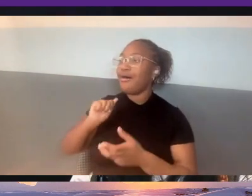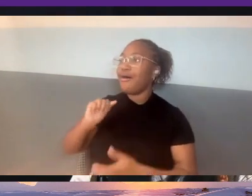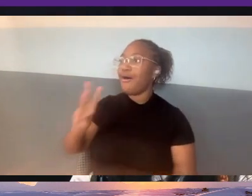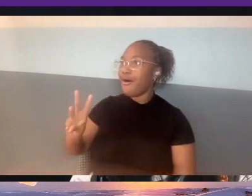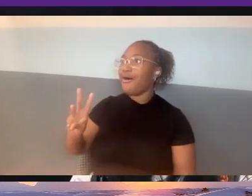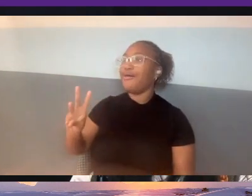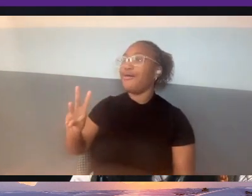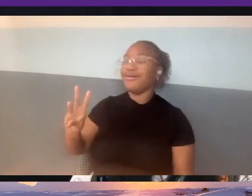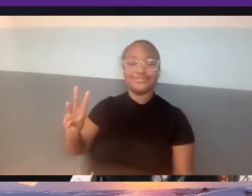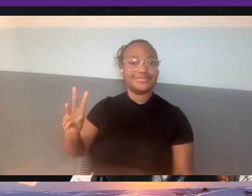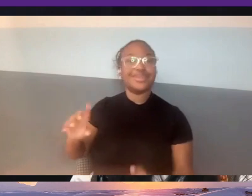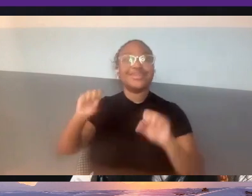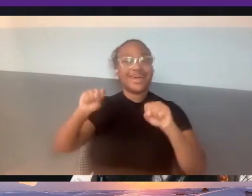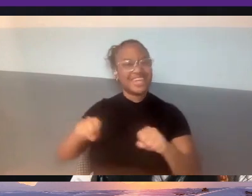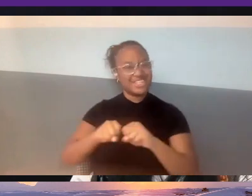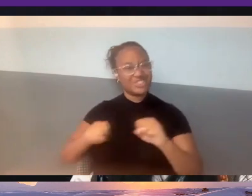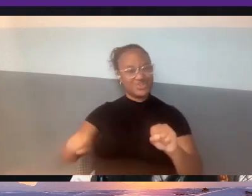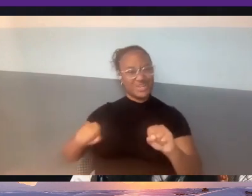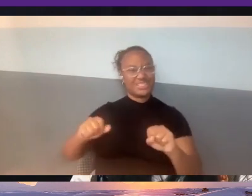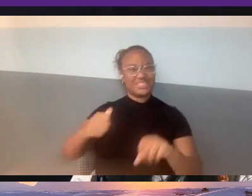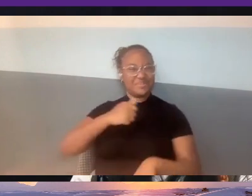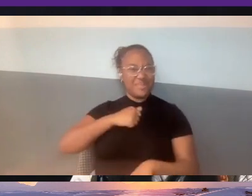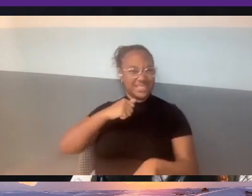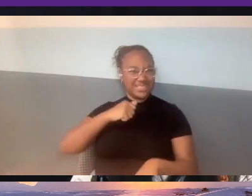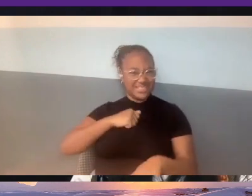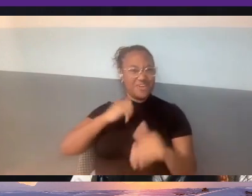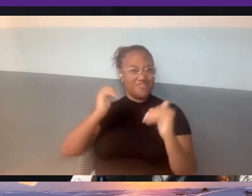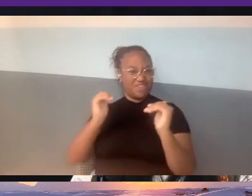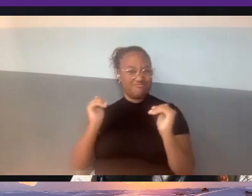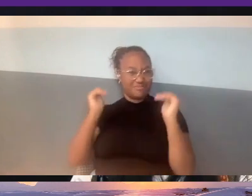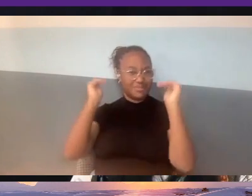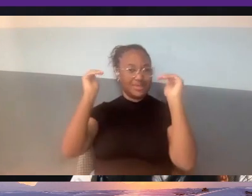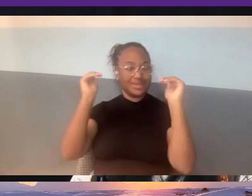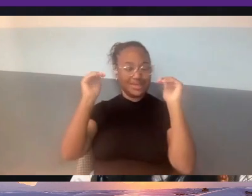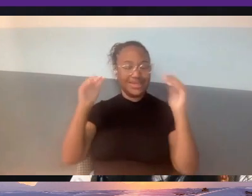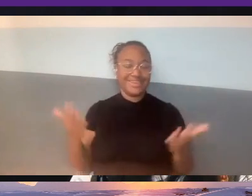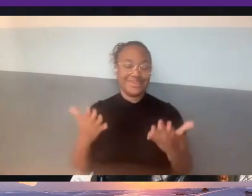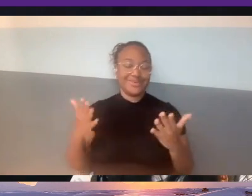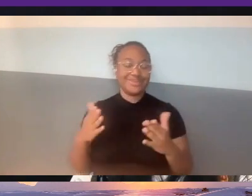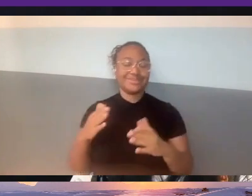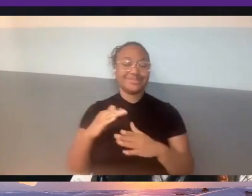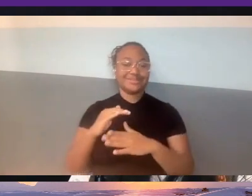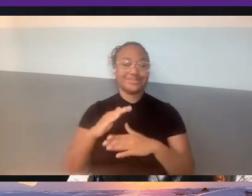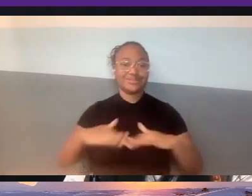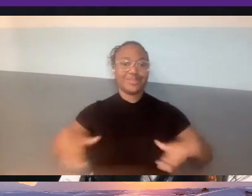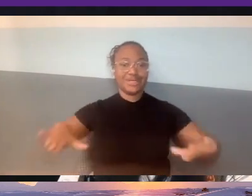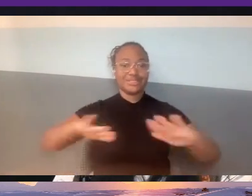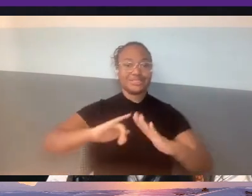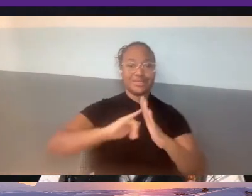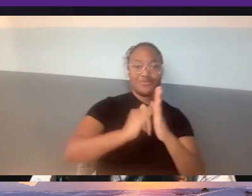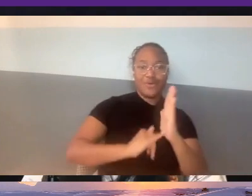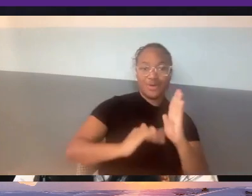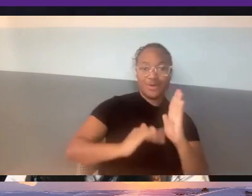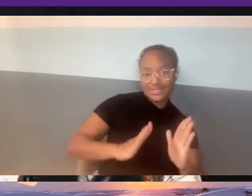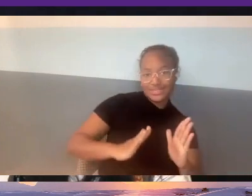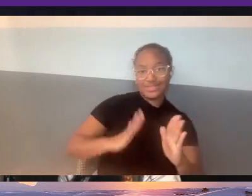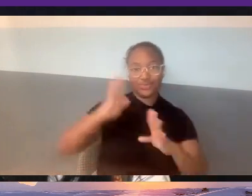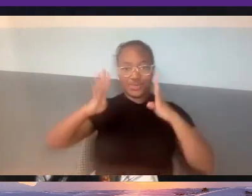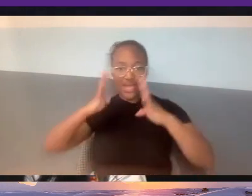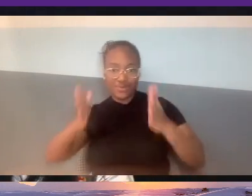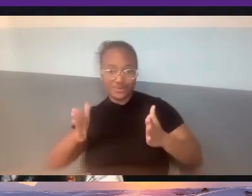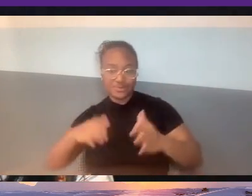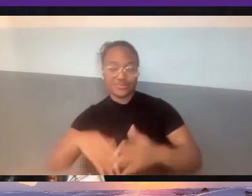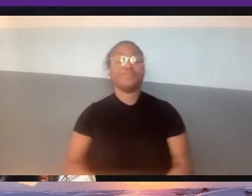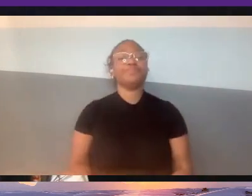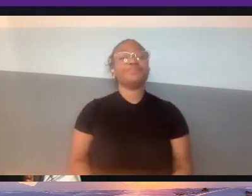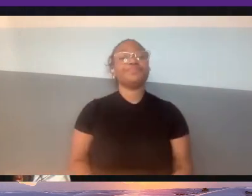real just to be in space with creators and artists. So yeah, grateful. Can I just add one thing? I think